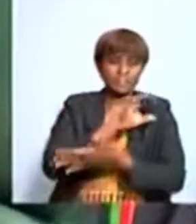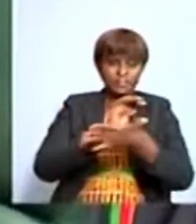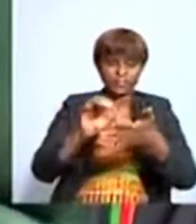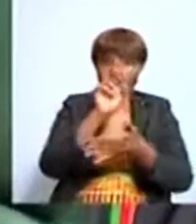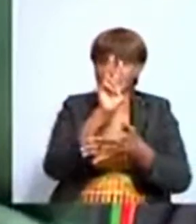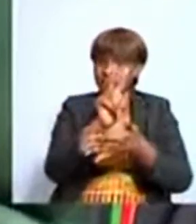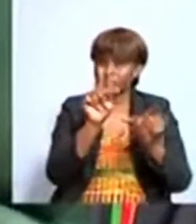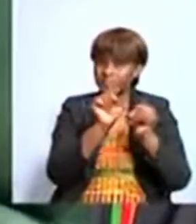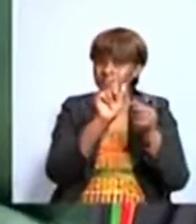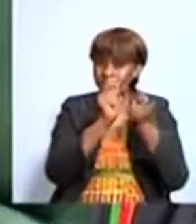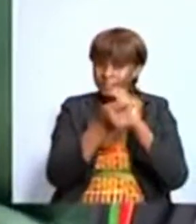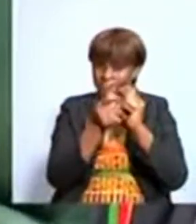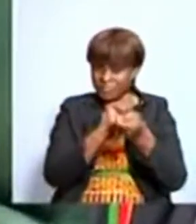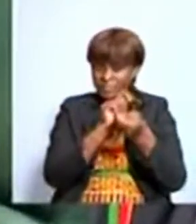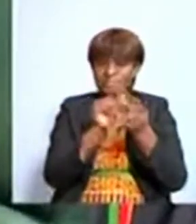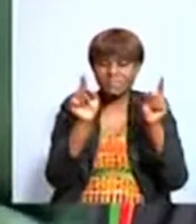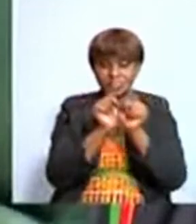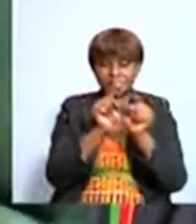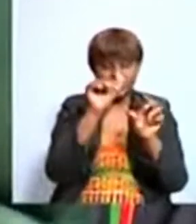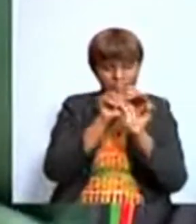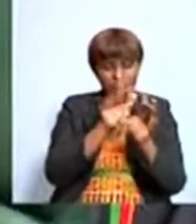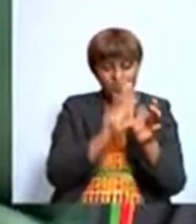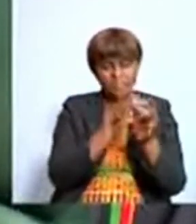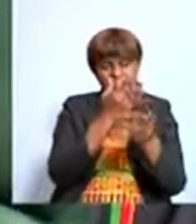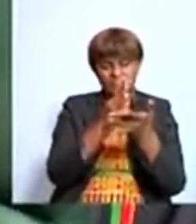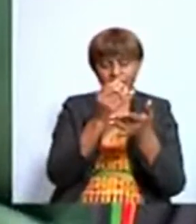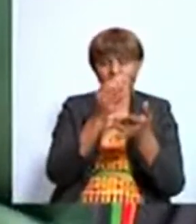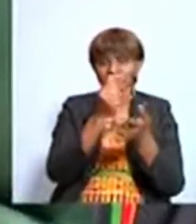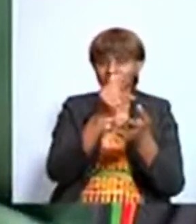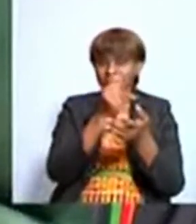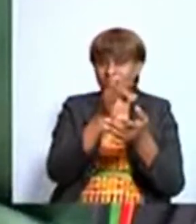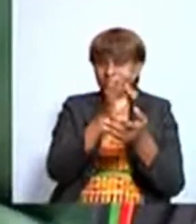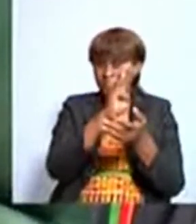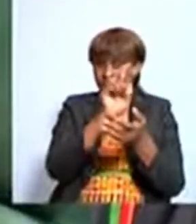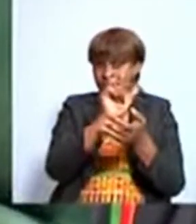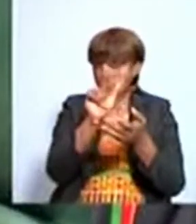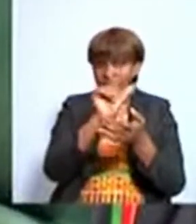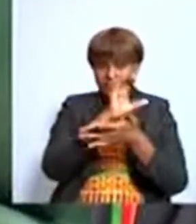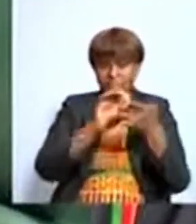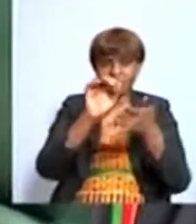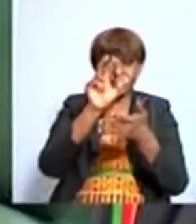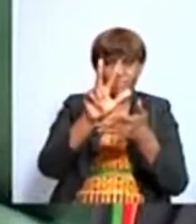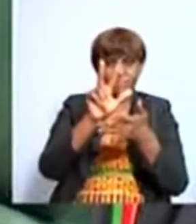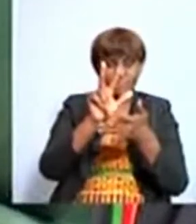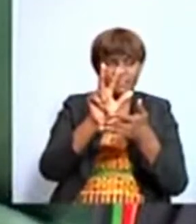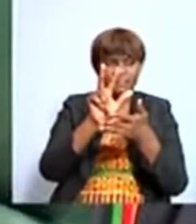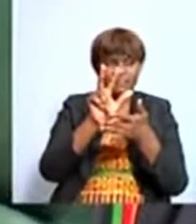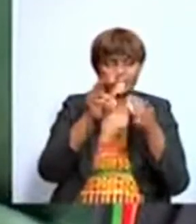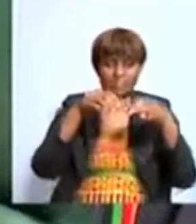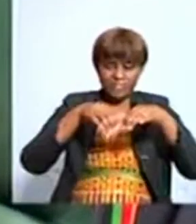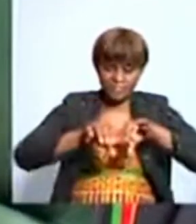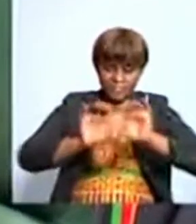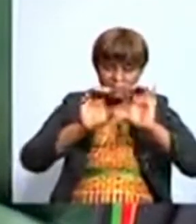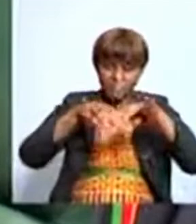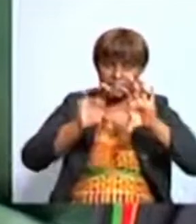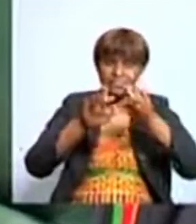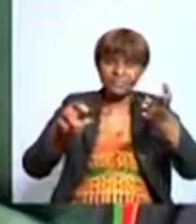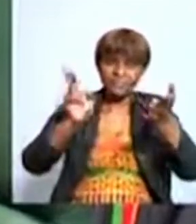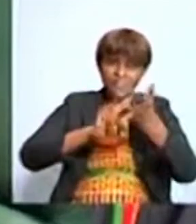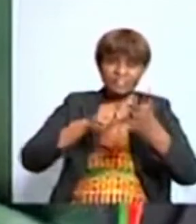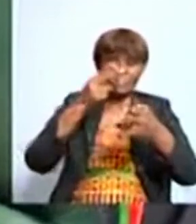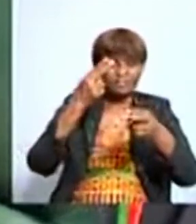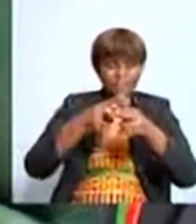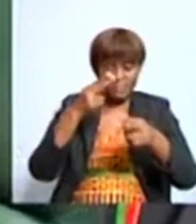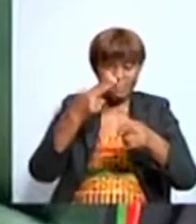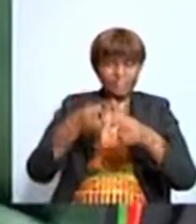as amended, is ordered to stand as part of the bill. Clause 3, continuation and renaming of